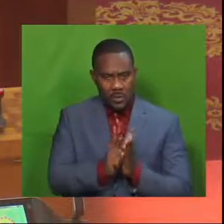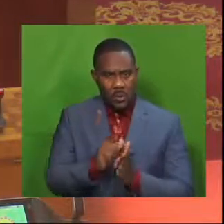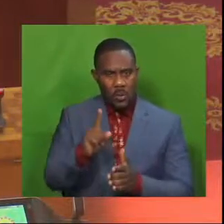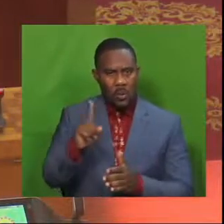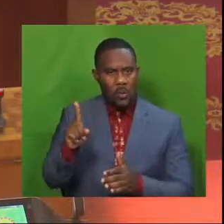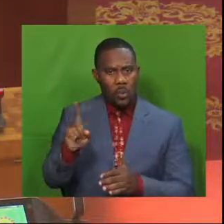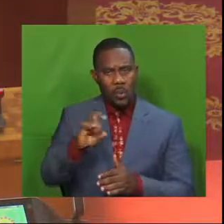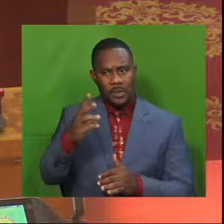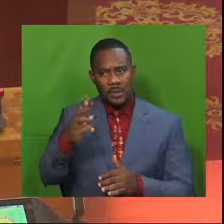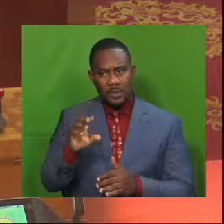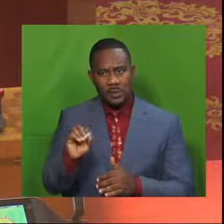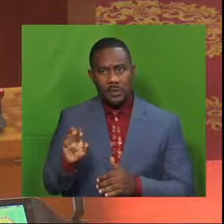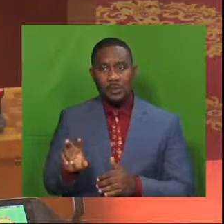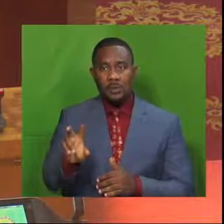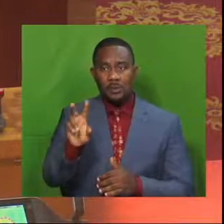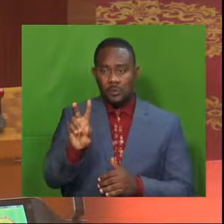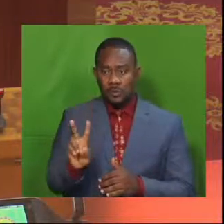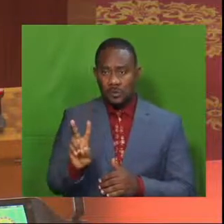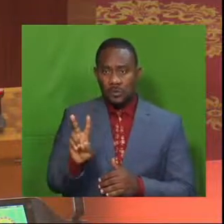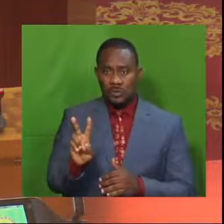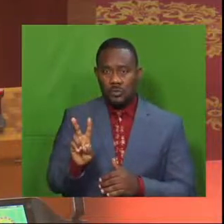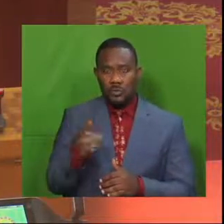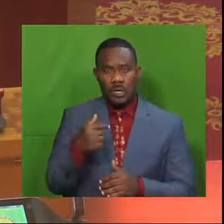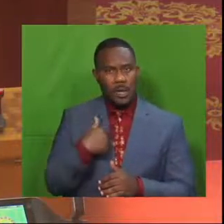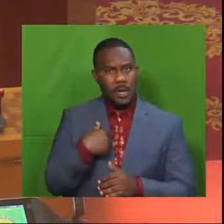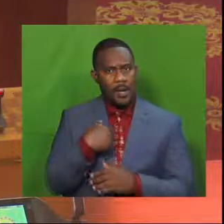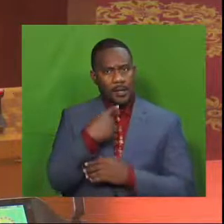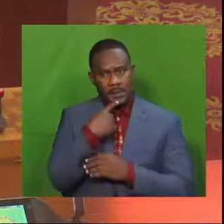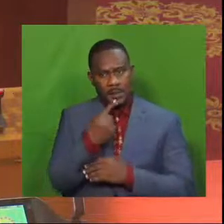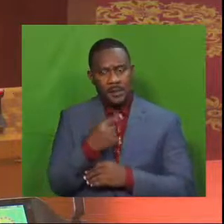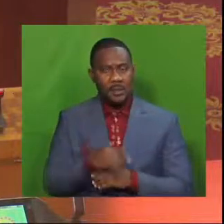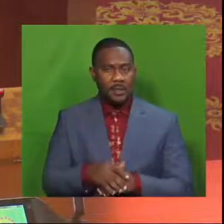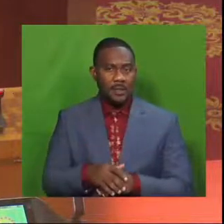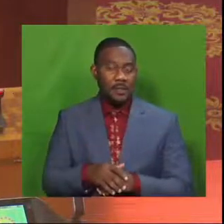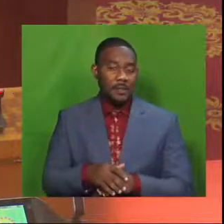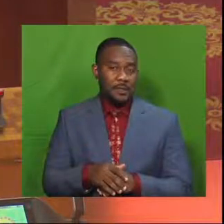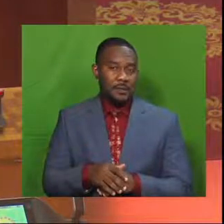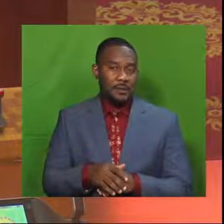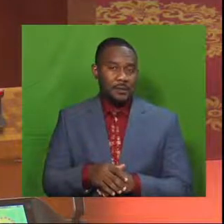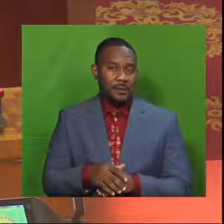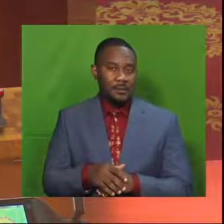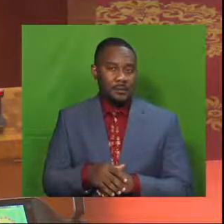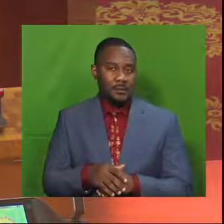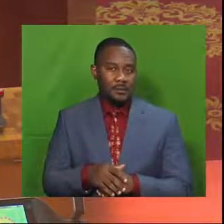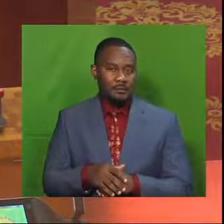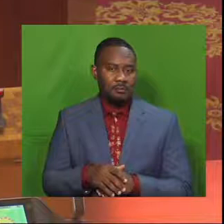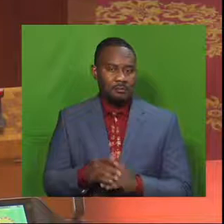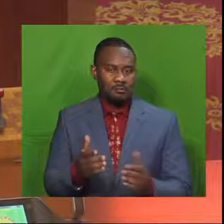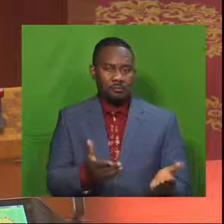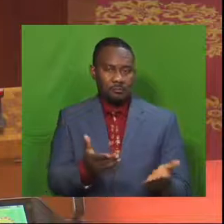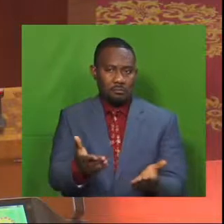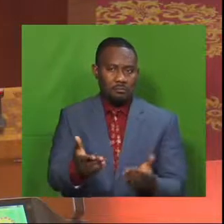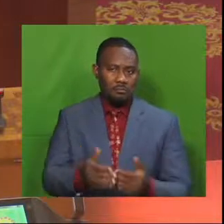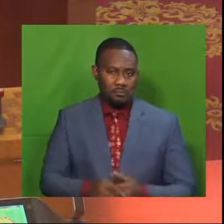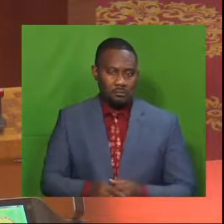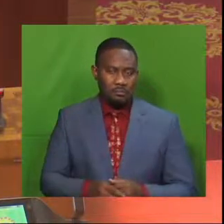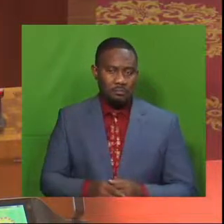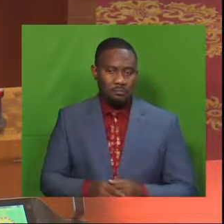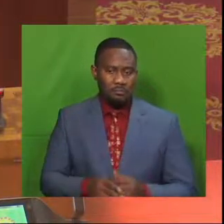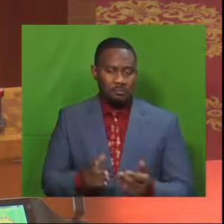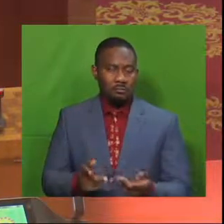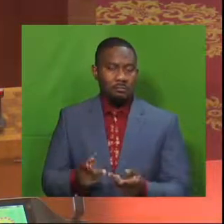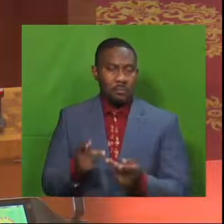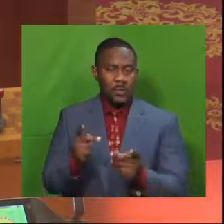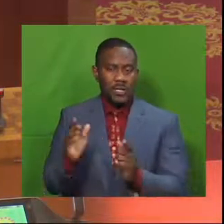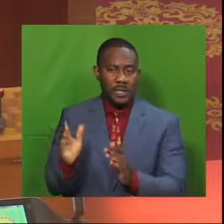Order 53, I hereby submit to this House for consideration the